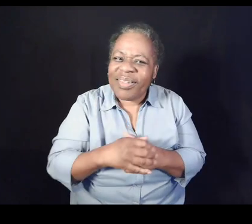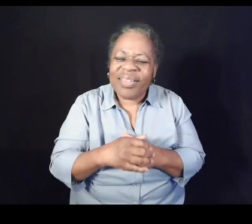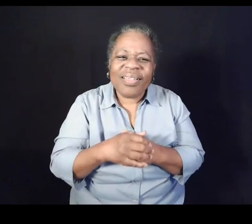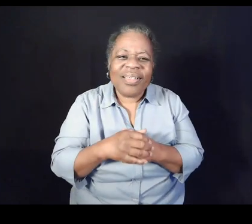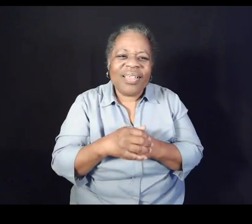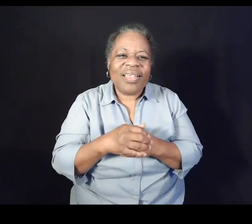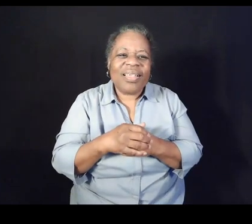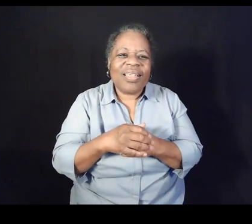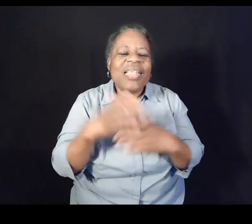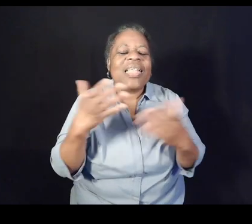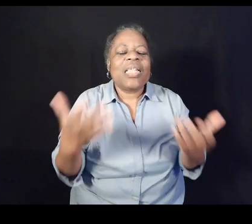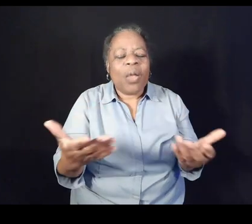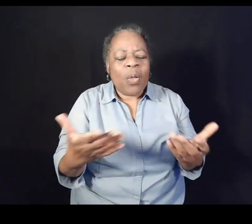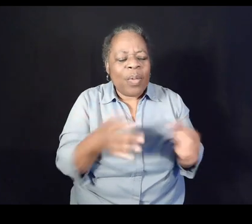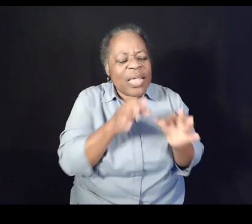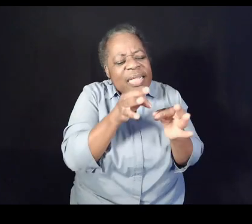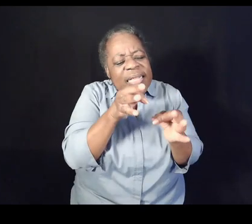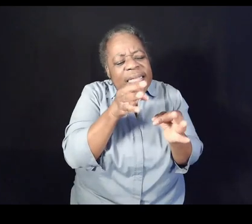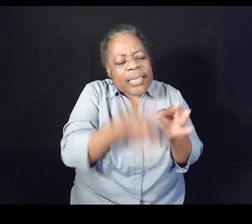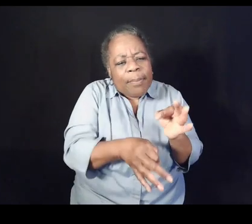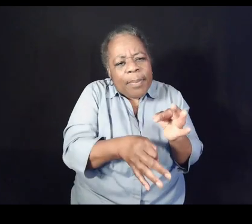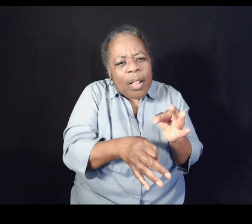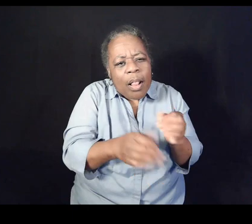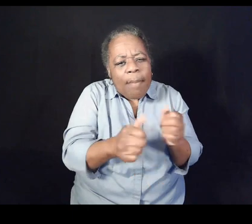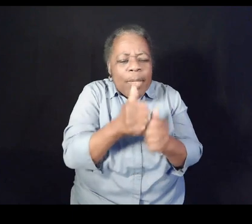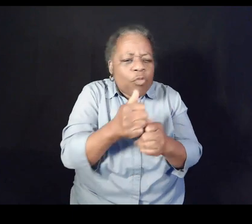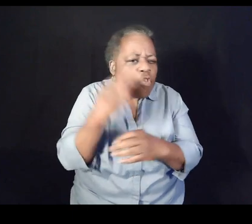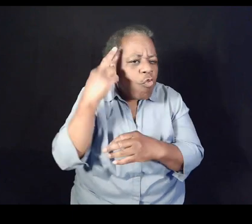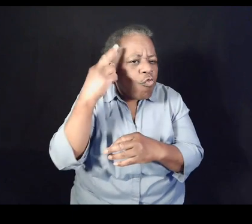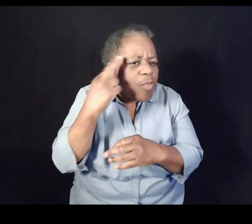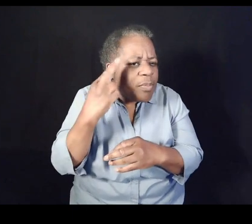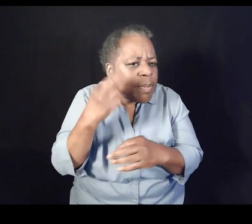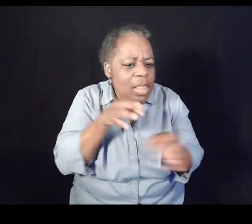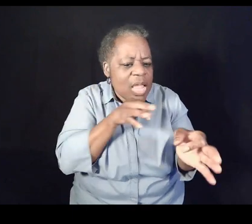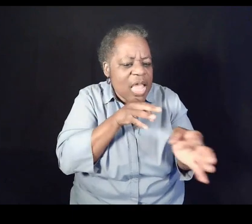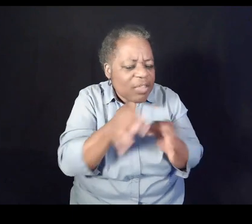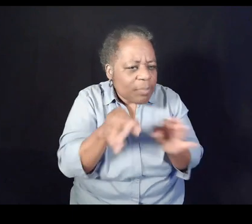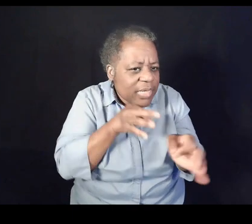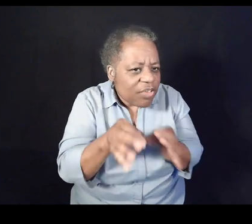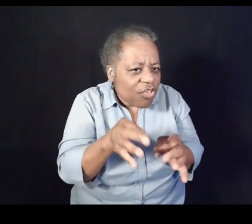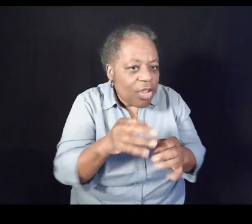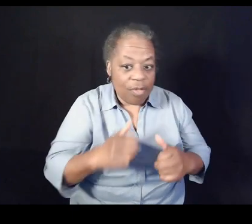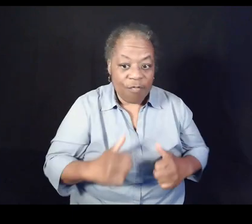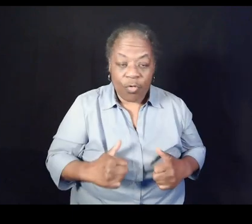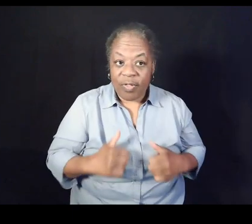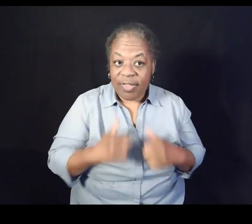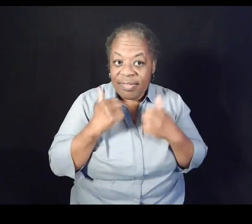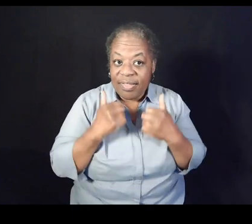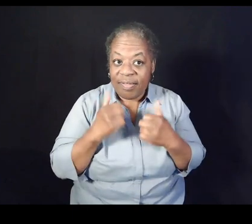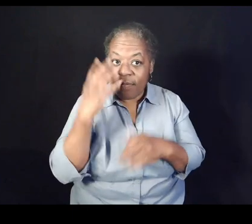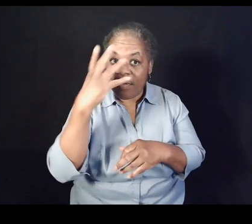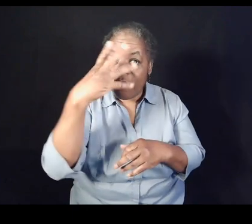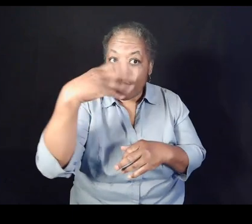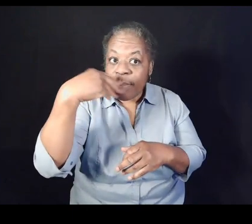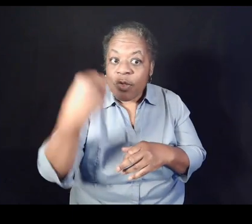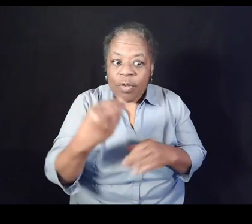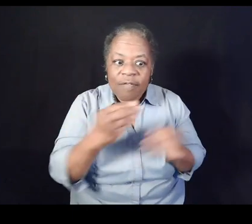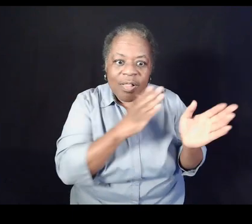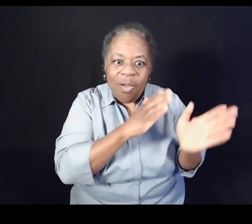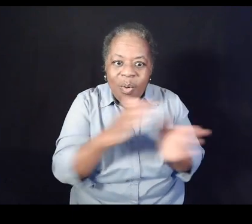So what's the simplest, most reasonable explanation for the existence of a beautiful, orderly,